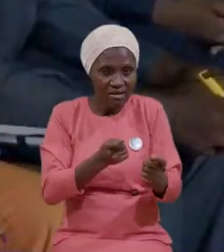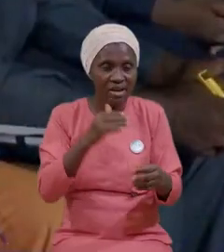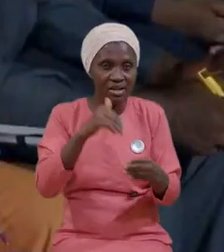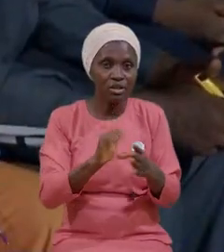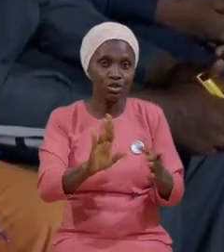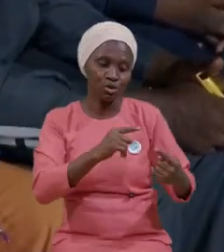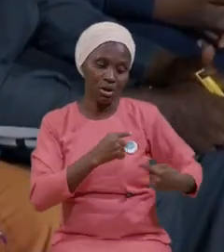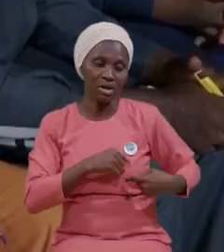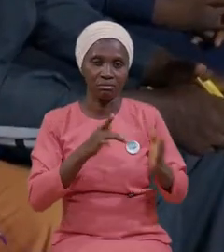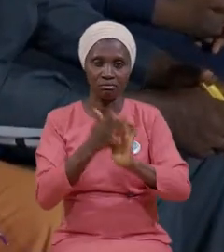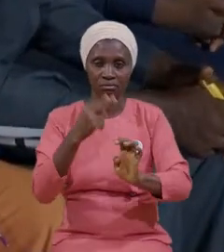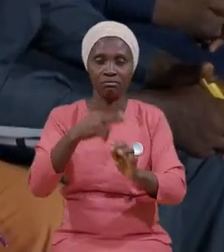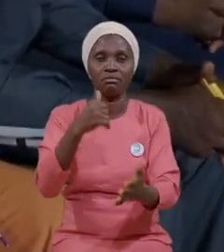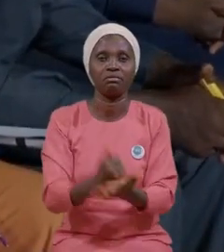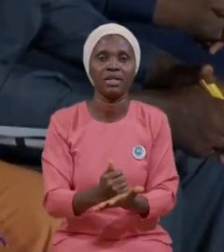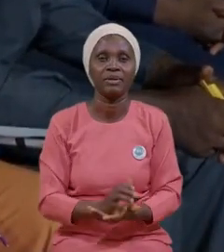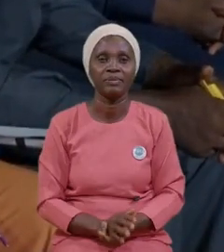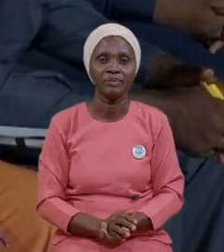heart.